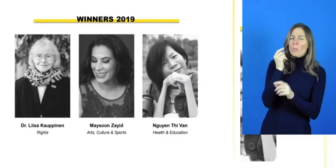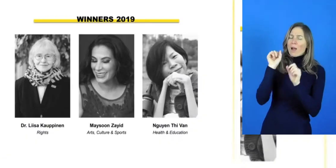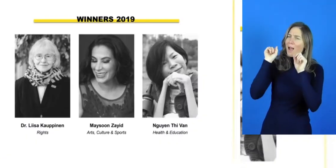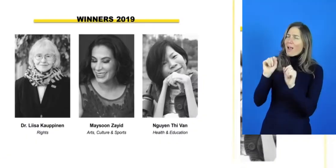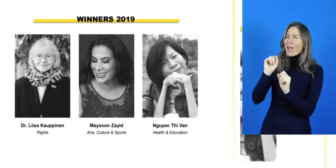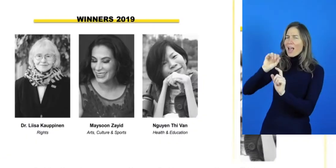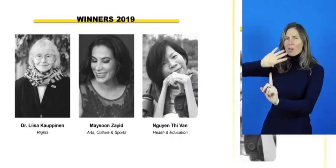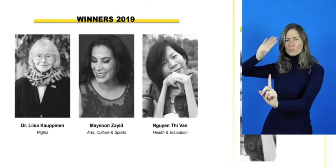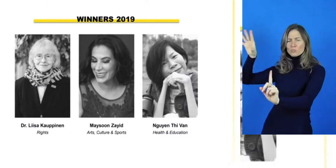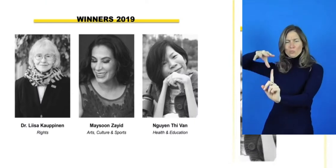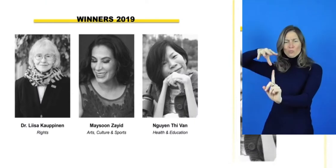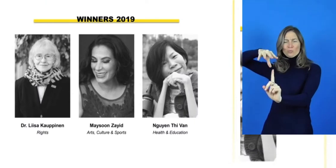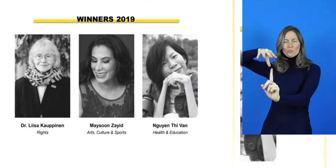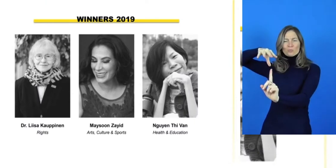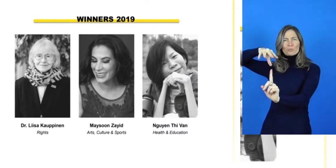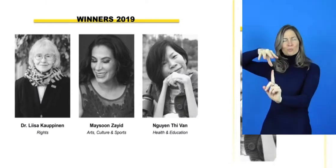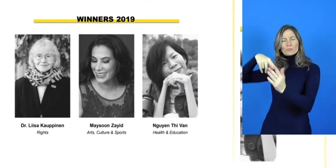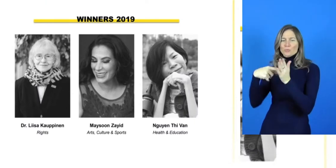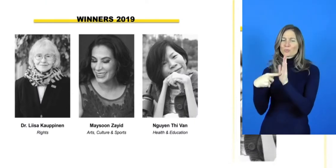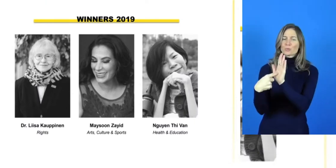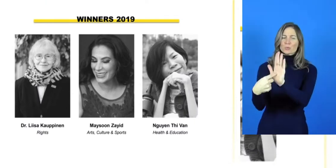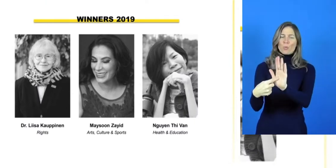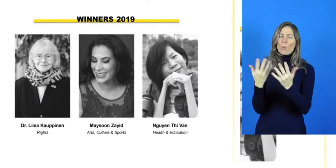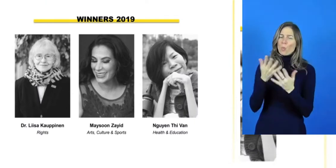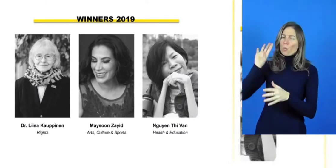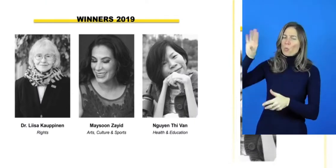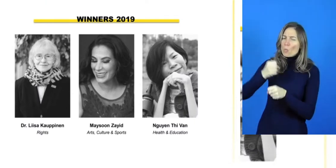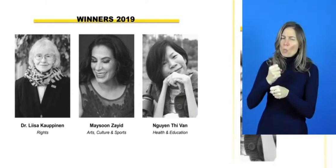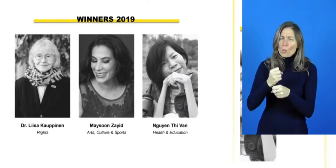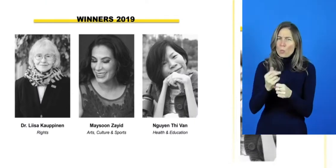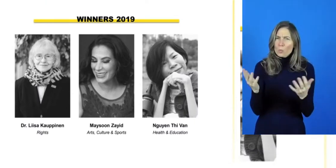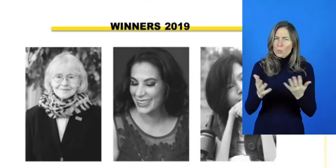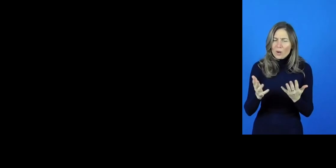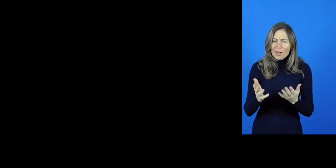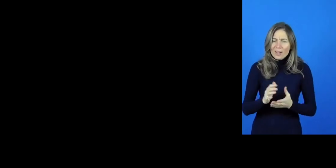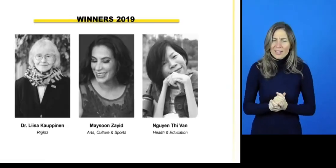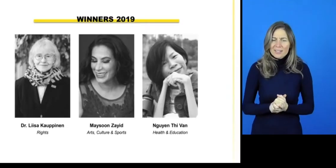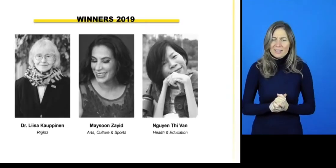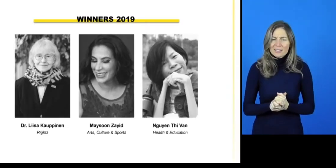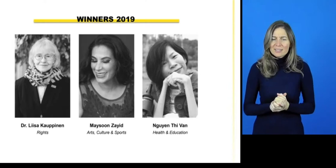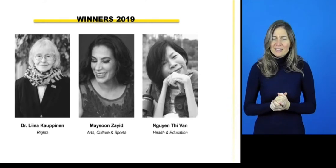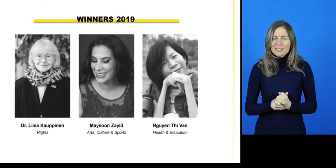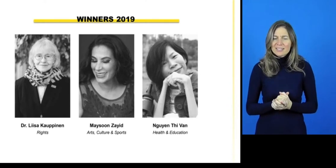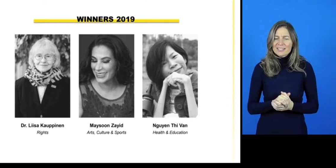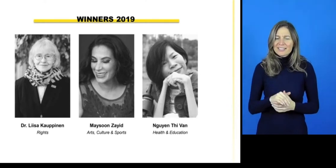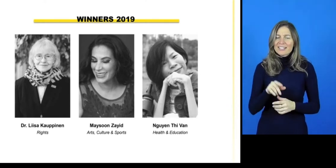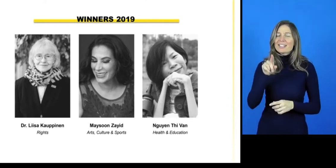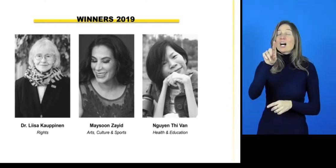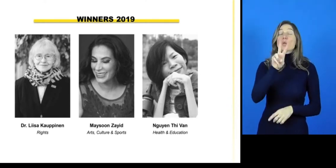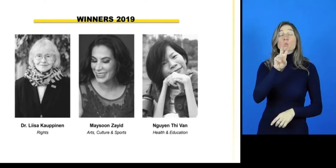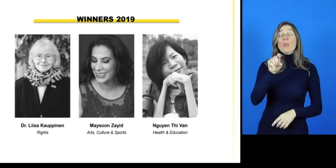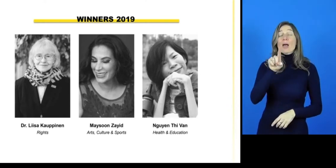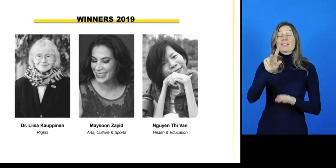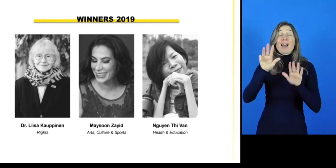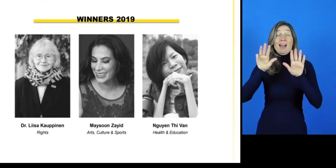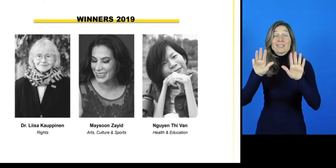and show what they have done. Right now you can see the winners of 2019 and their